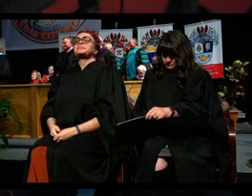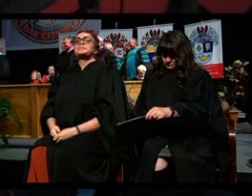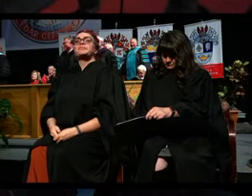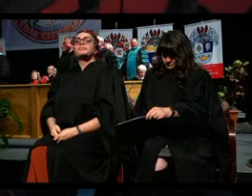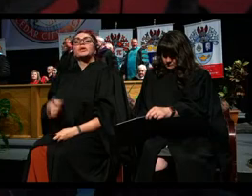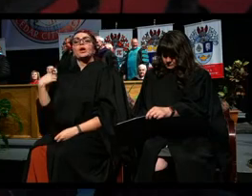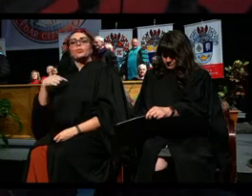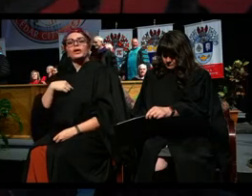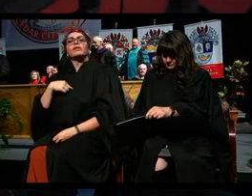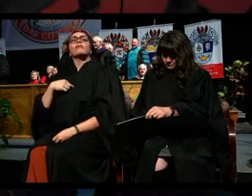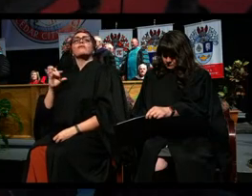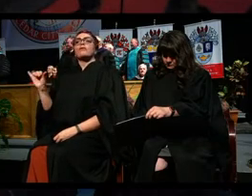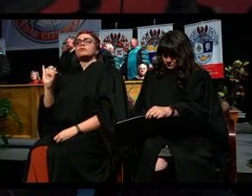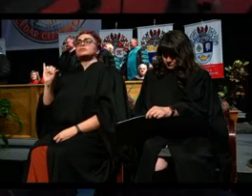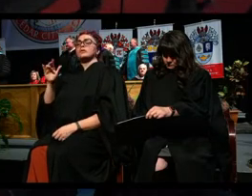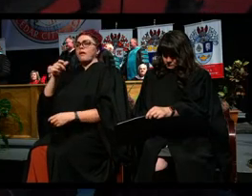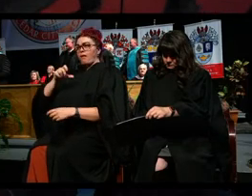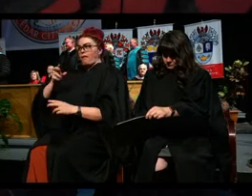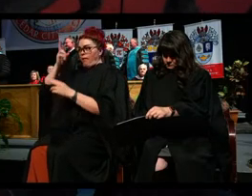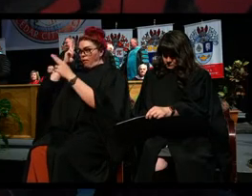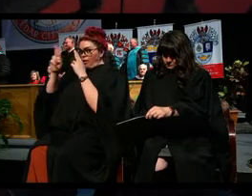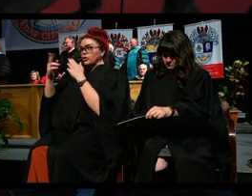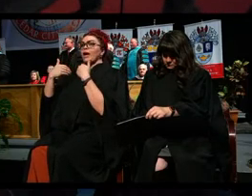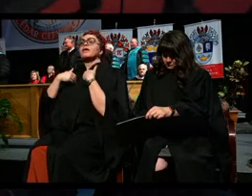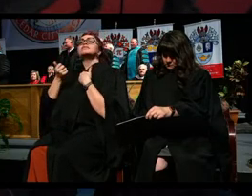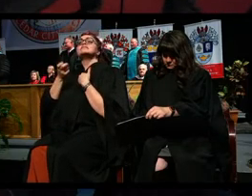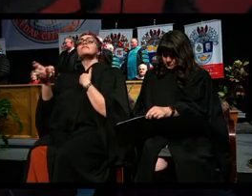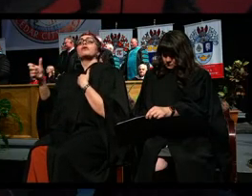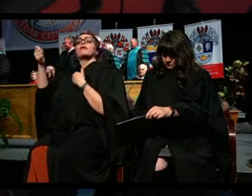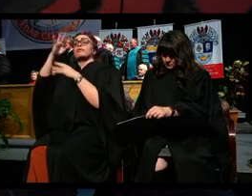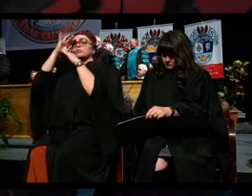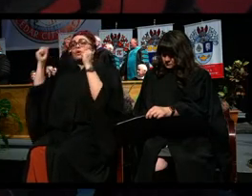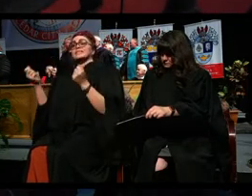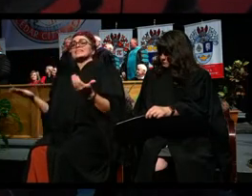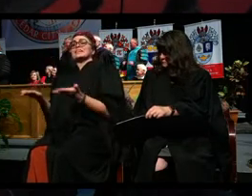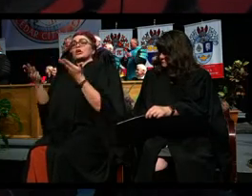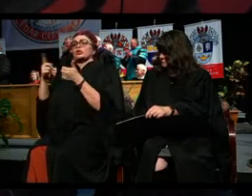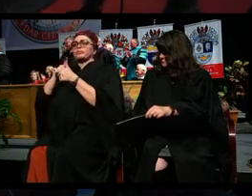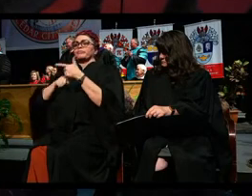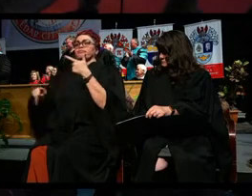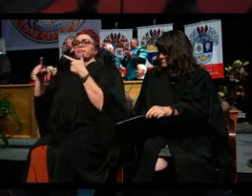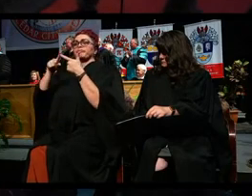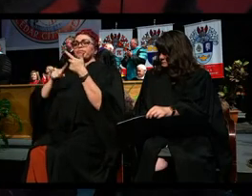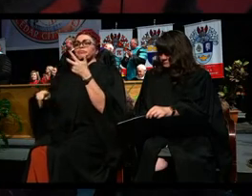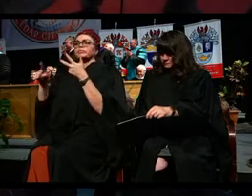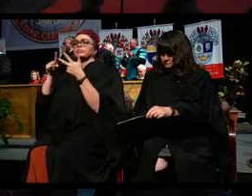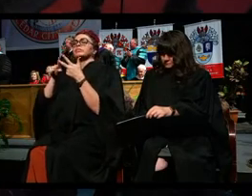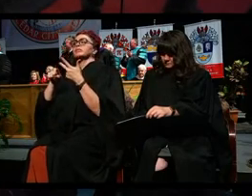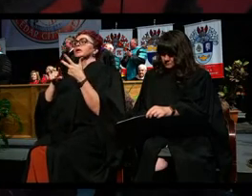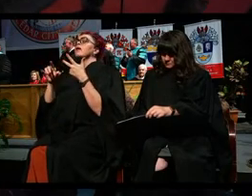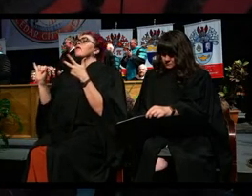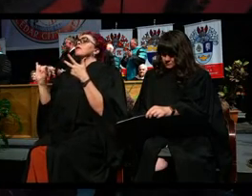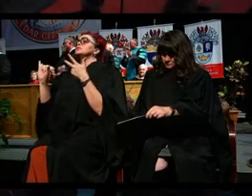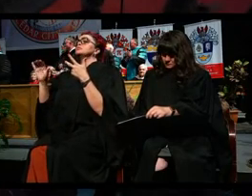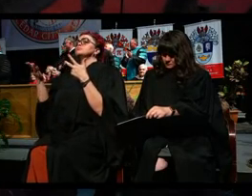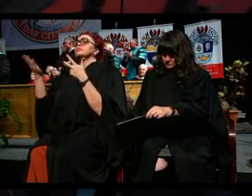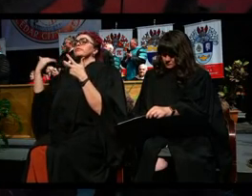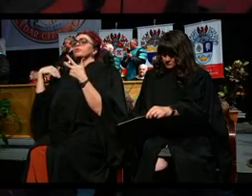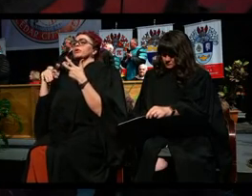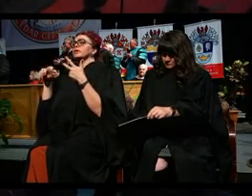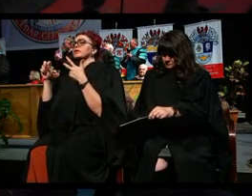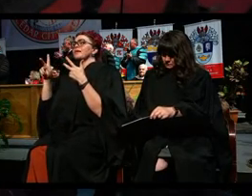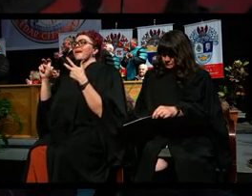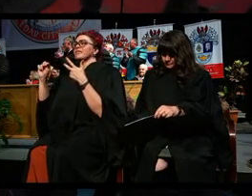We are also privileged to host former presidents Michael T. Benson, Stephen D. Bennion, and interim president Richard E.